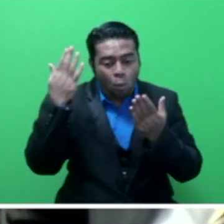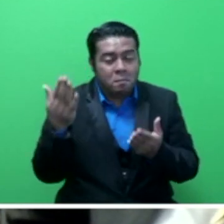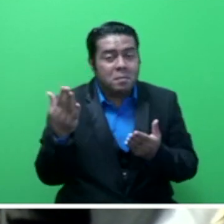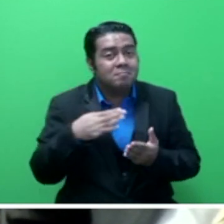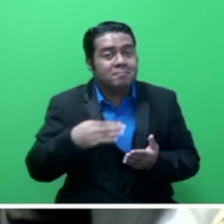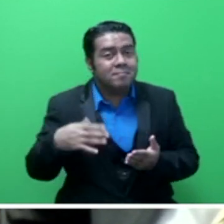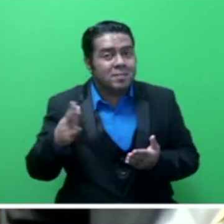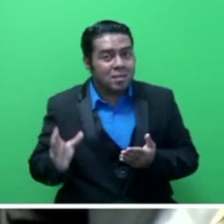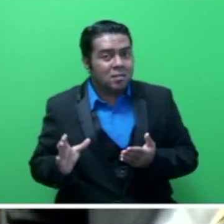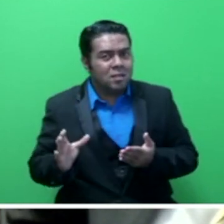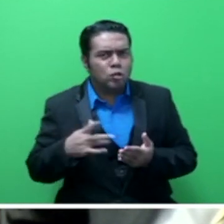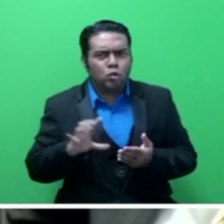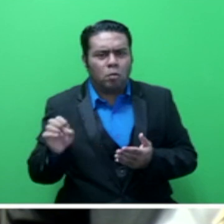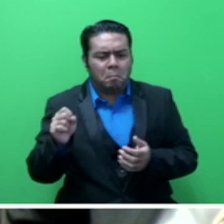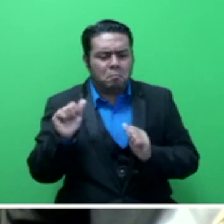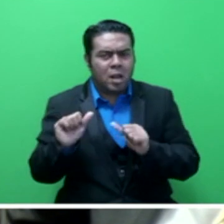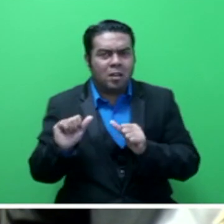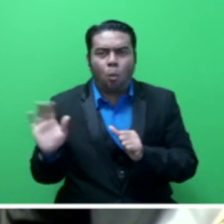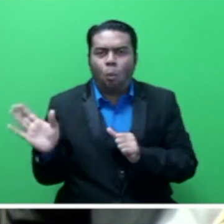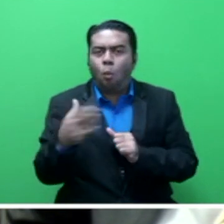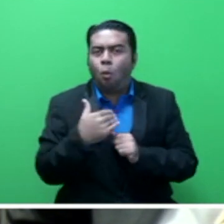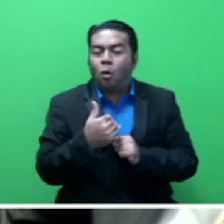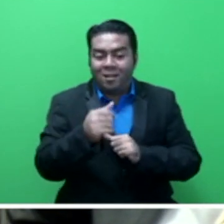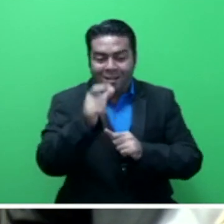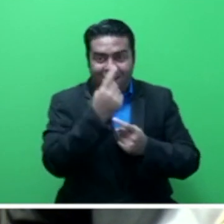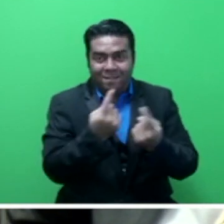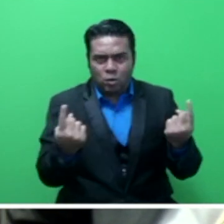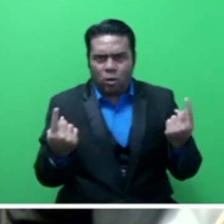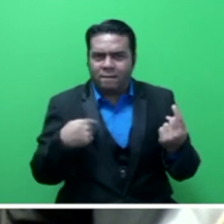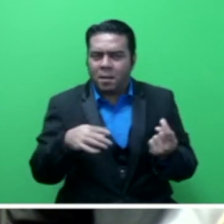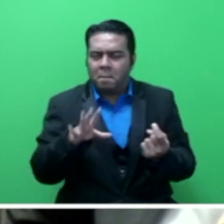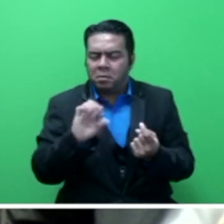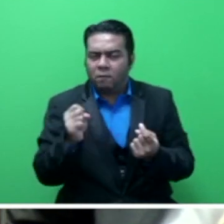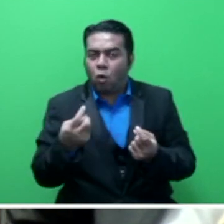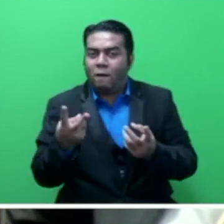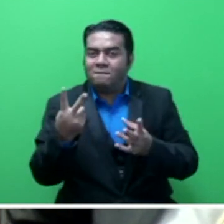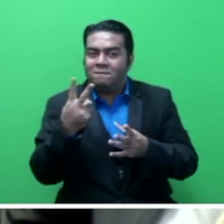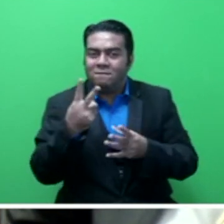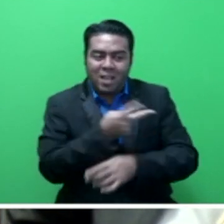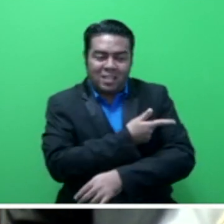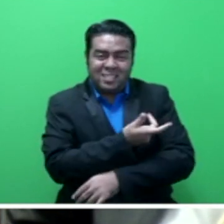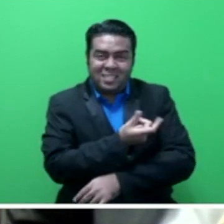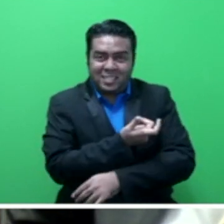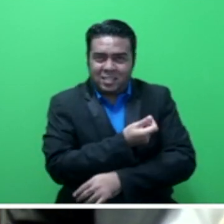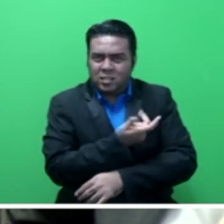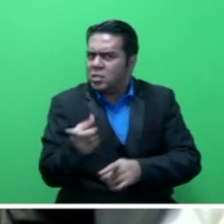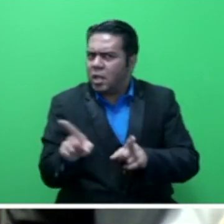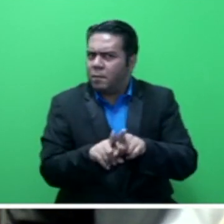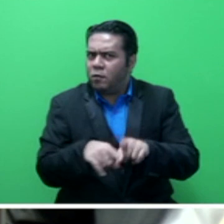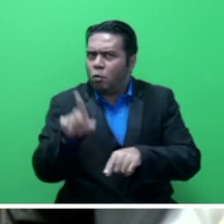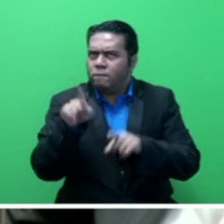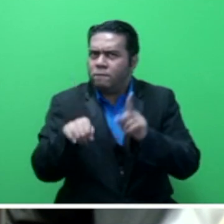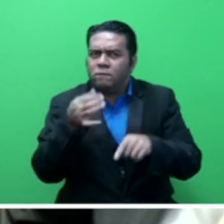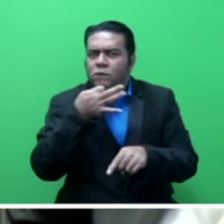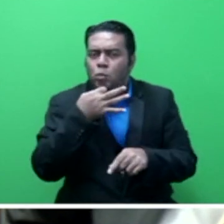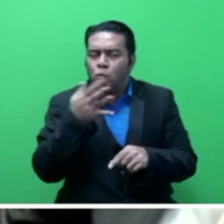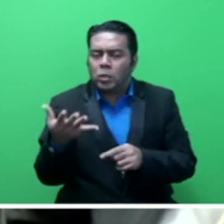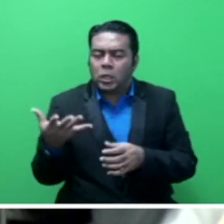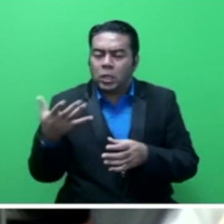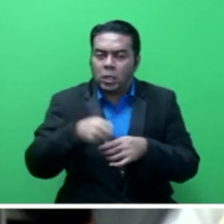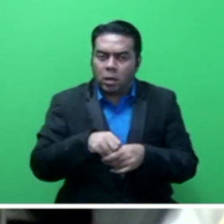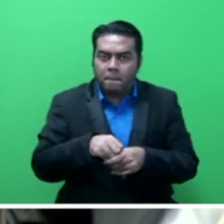possible to predict every individual who might have a mild or serious reaction to a vaccine, although there are few contraindications to some vaccine.